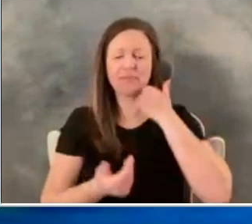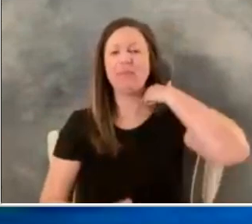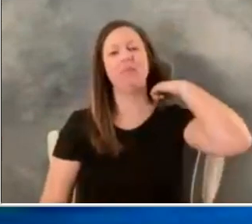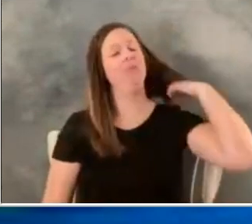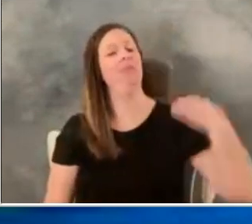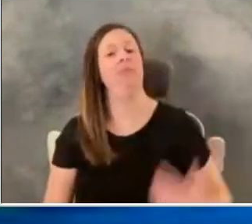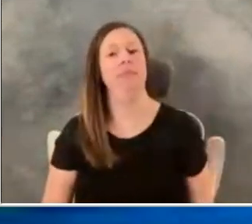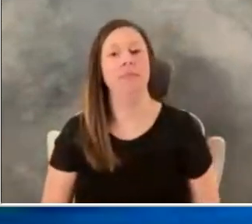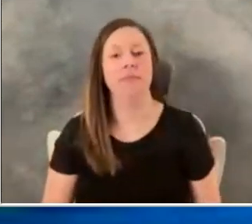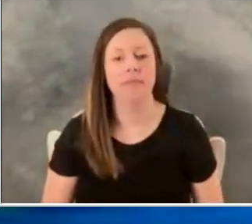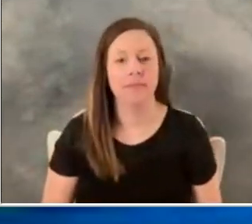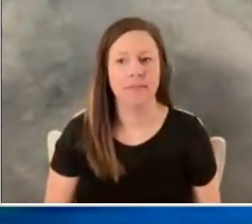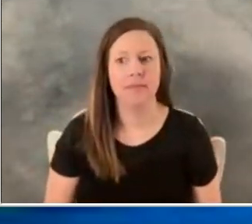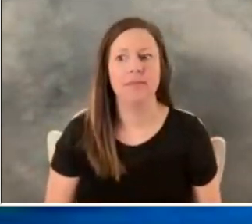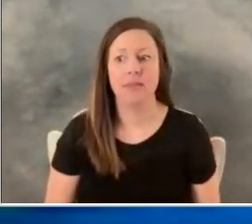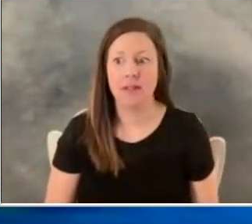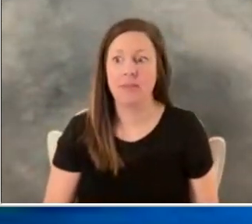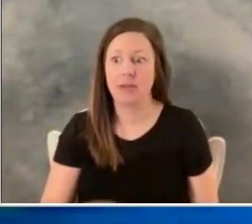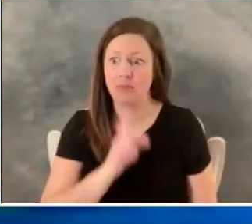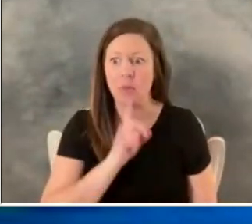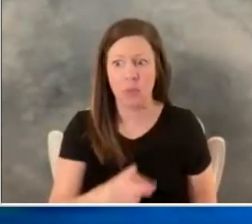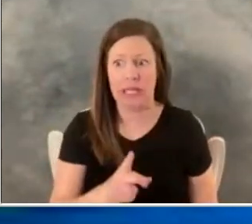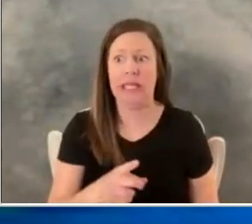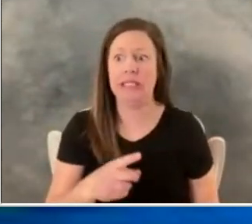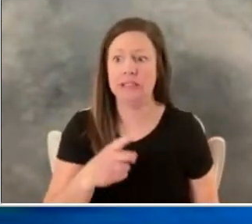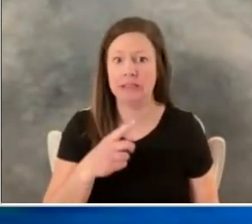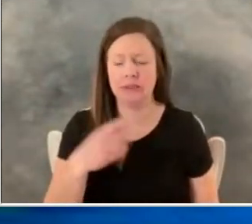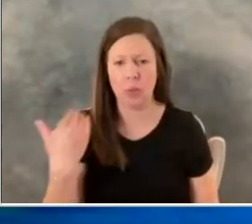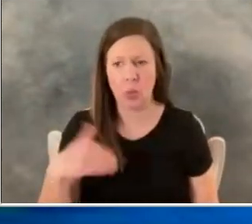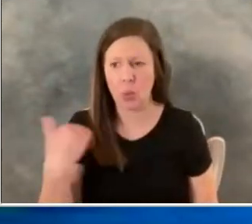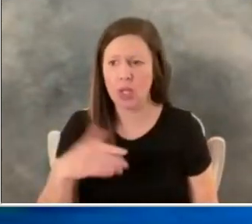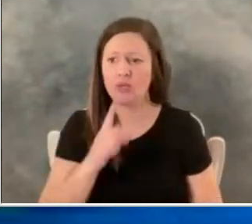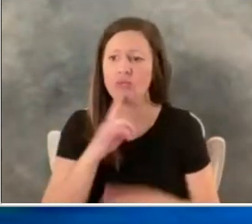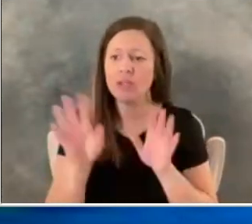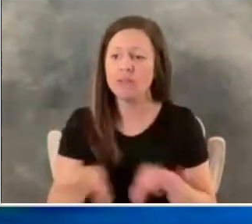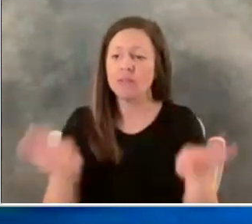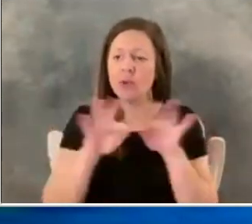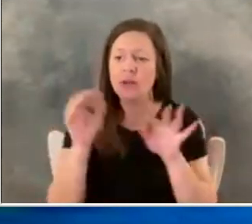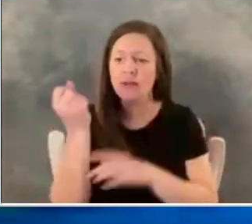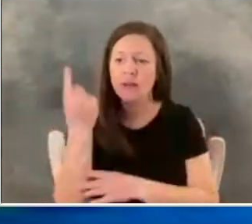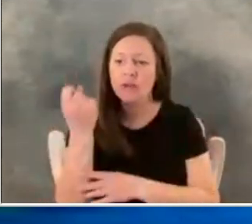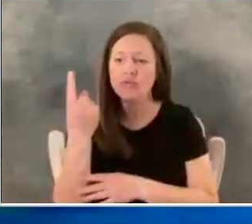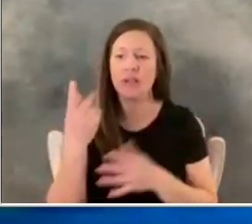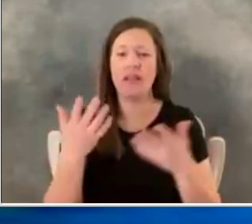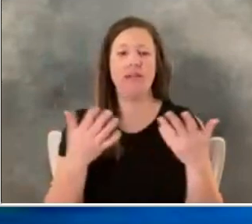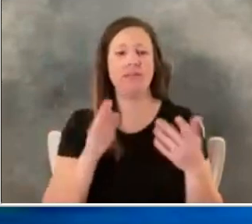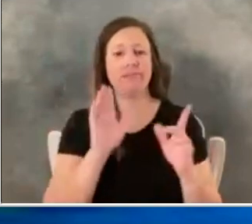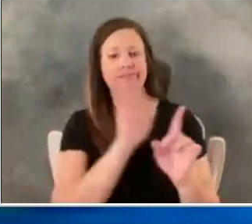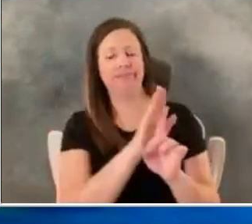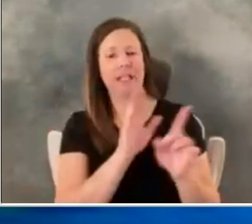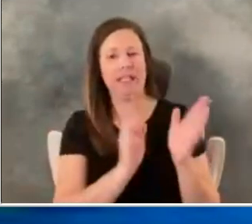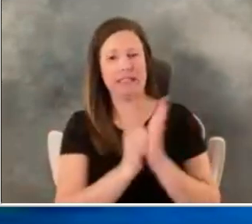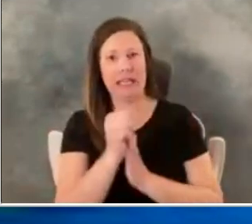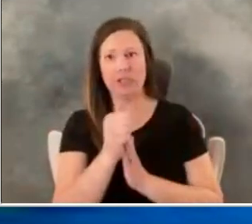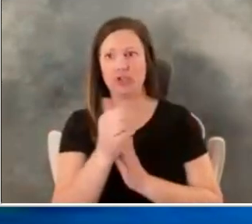his treatment hugely. It was critical to understand the nature of his cancer, what was driving